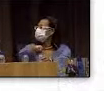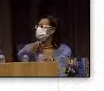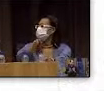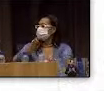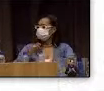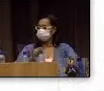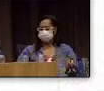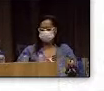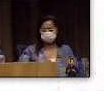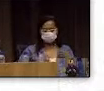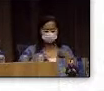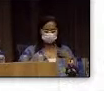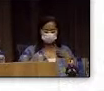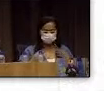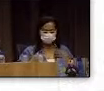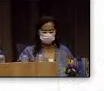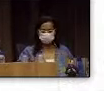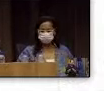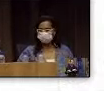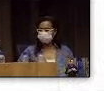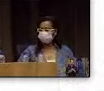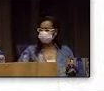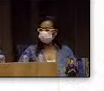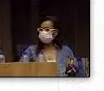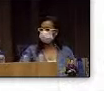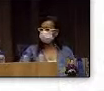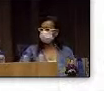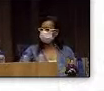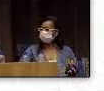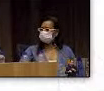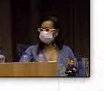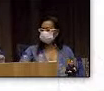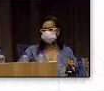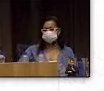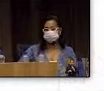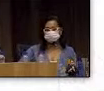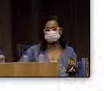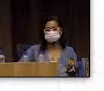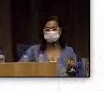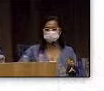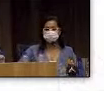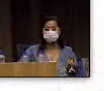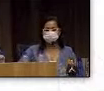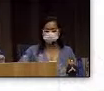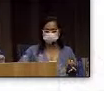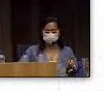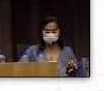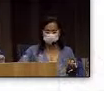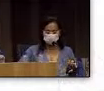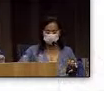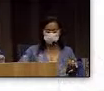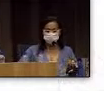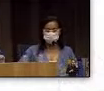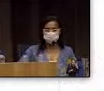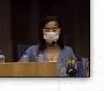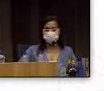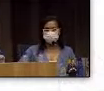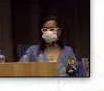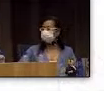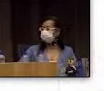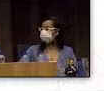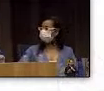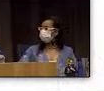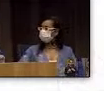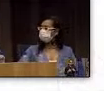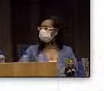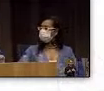because we didn't have the control over the pandemic. So the automation that we built and the intelligence, taking a look at